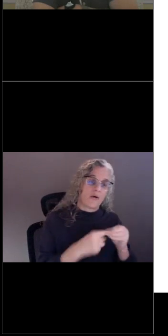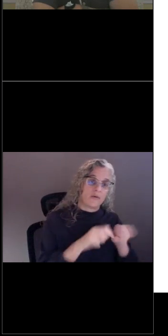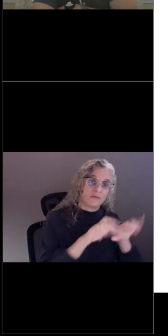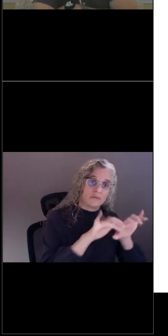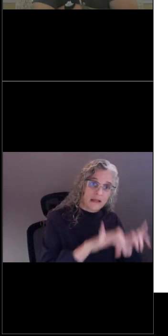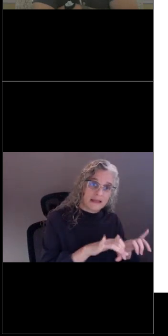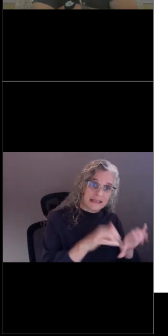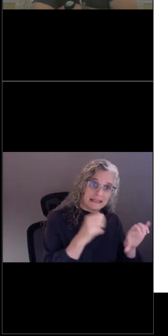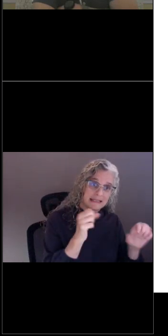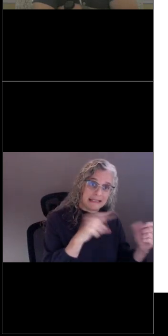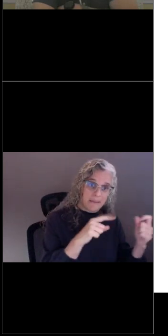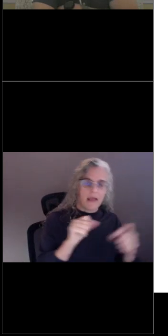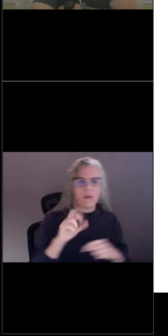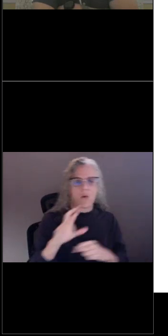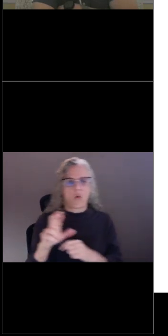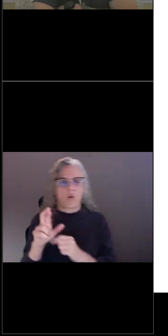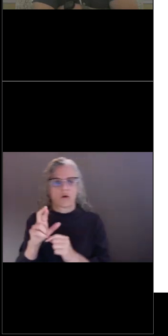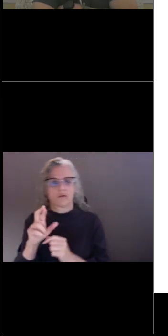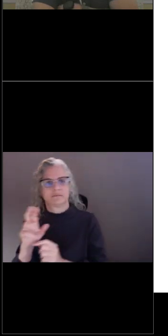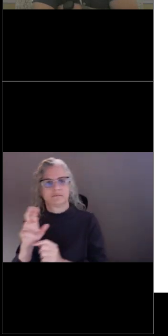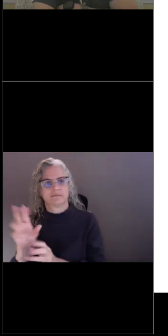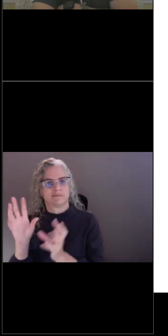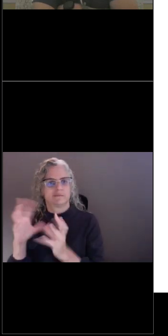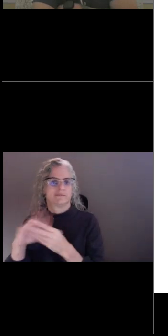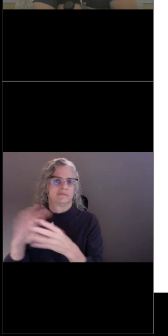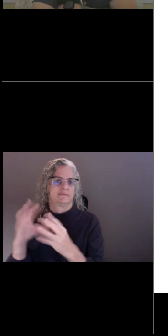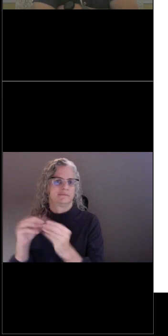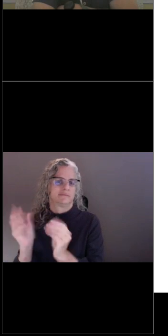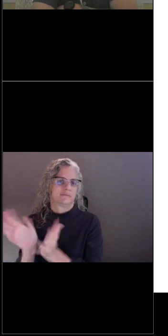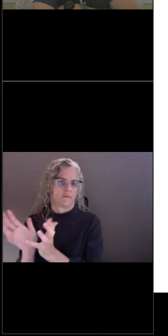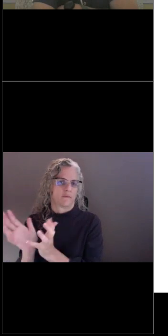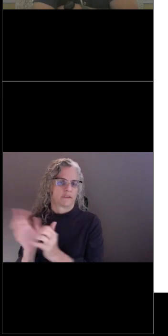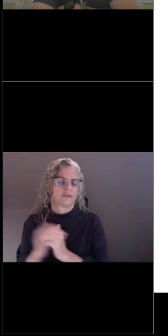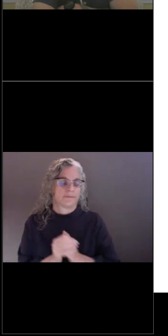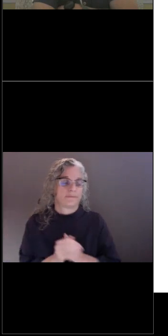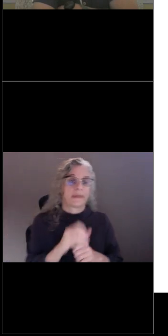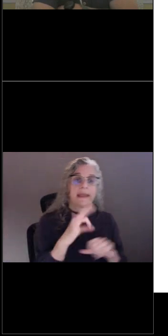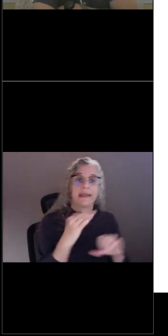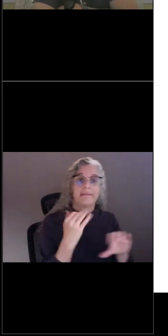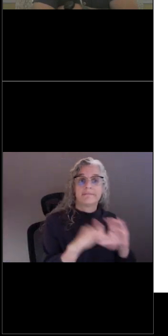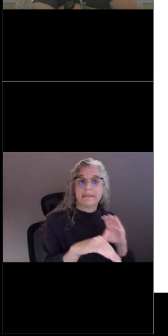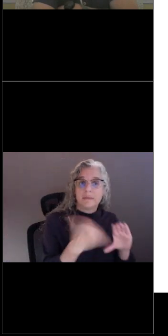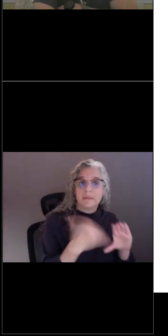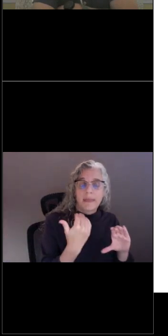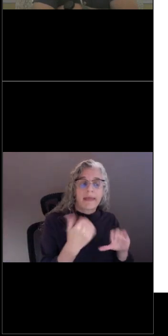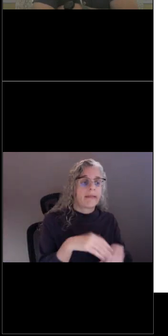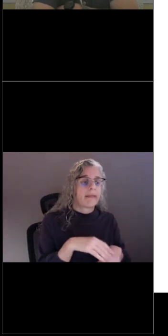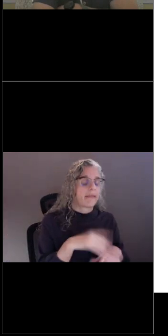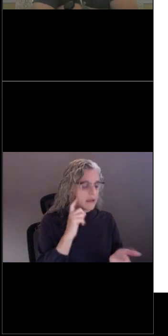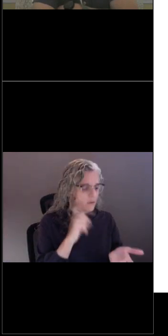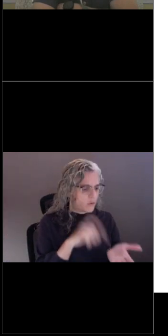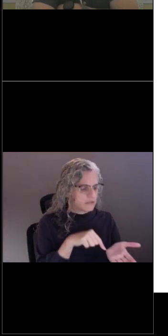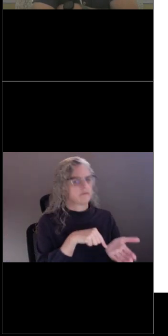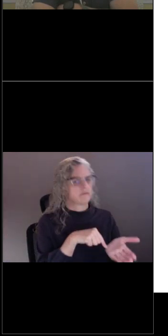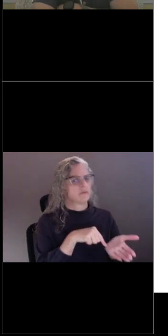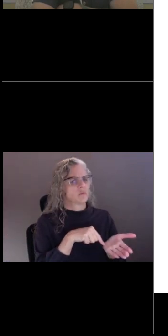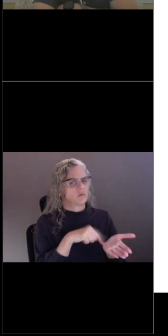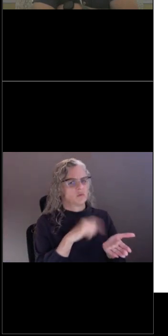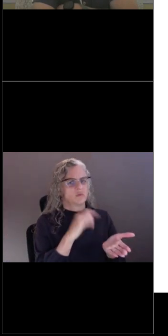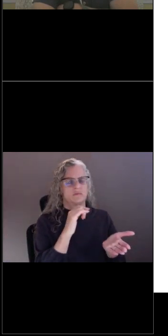context, right? In a written context, if I see a colleague, a student, or a friend being misgendered,